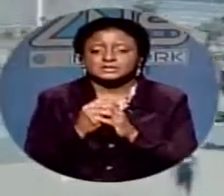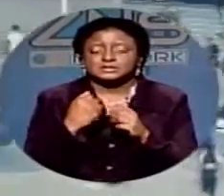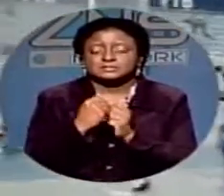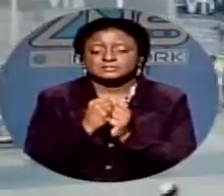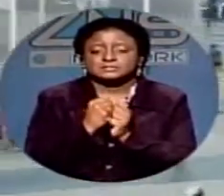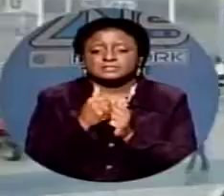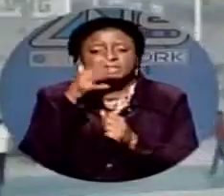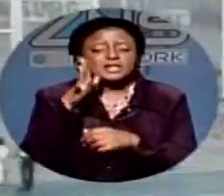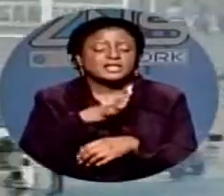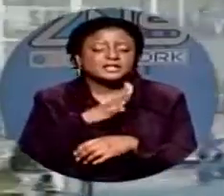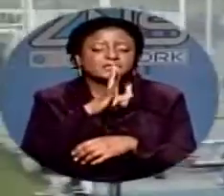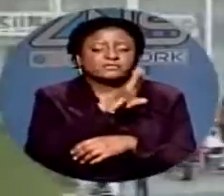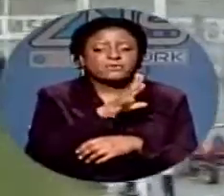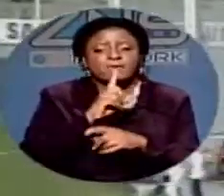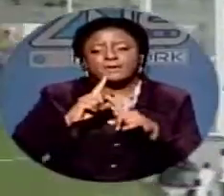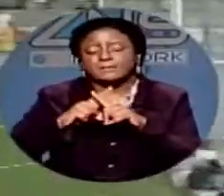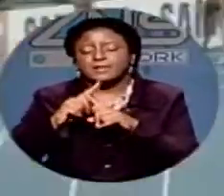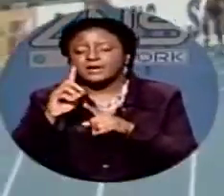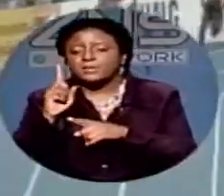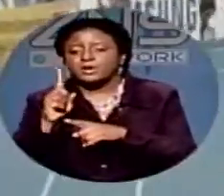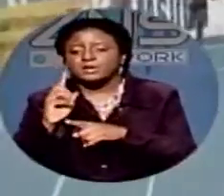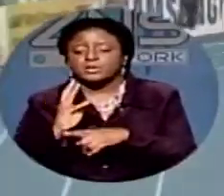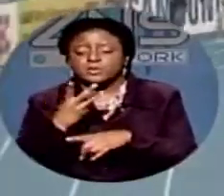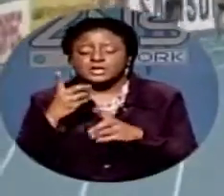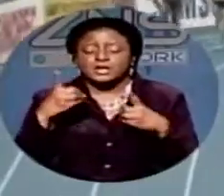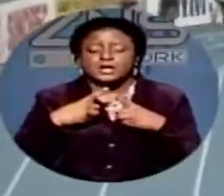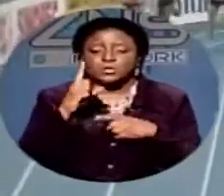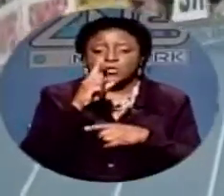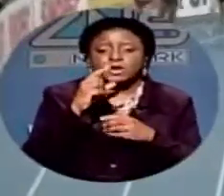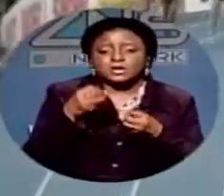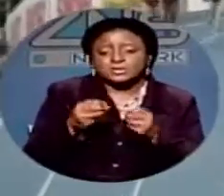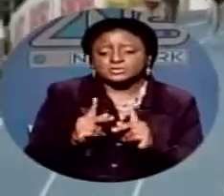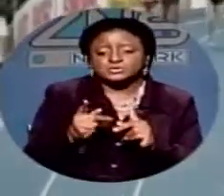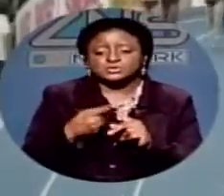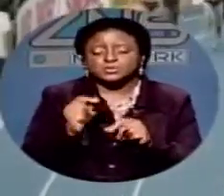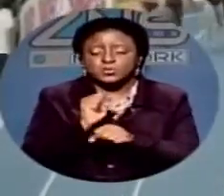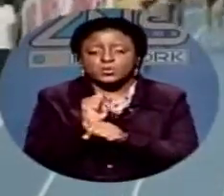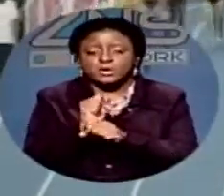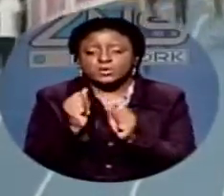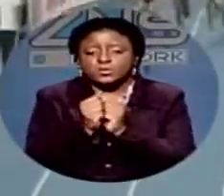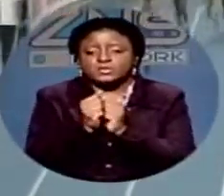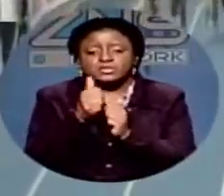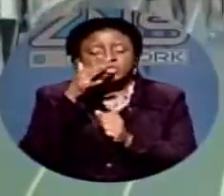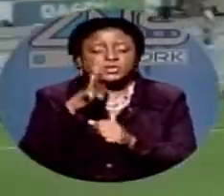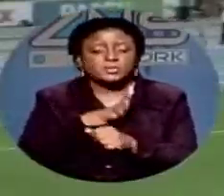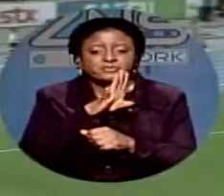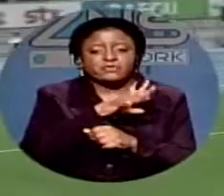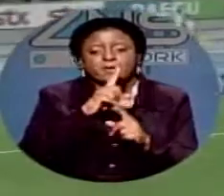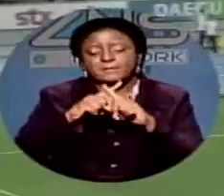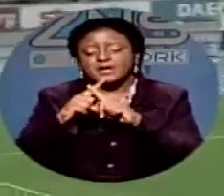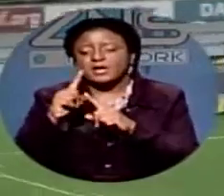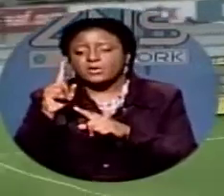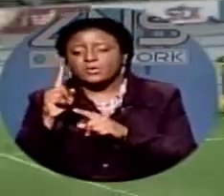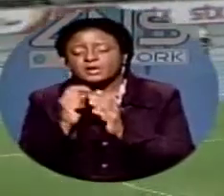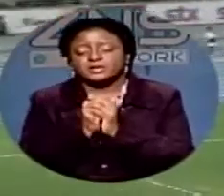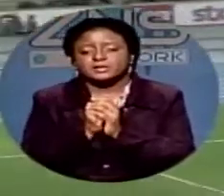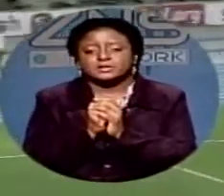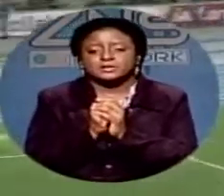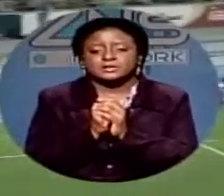had one opportunity to work with the women's 4x1 based on the schedule. We got in there on the 20th, the meet started on the